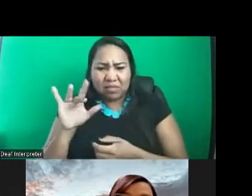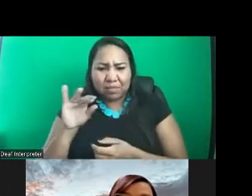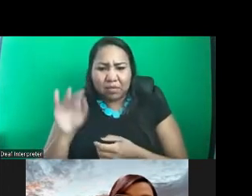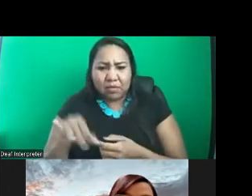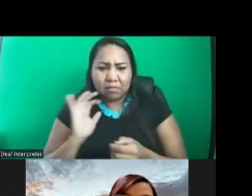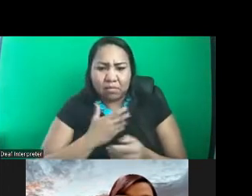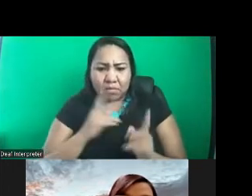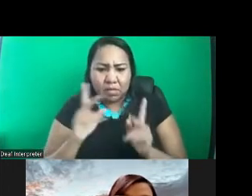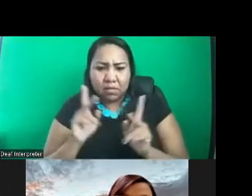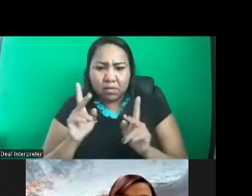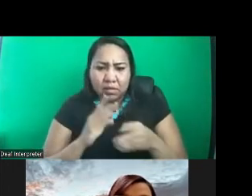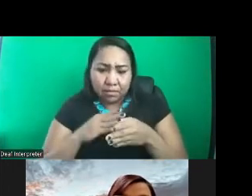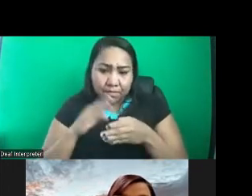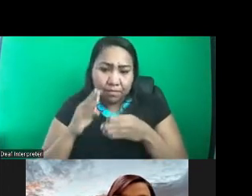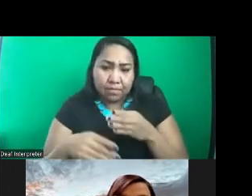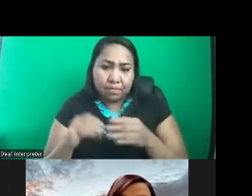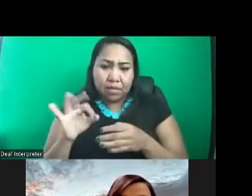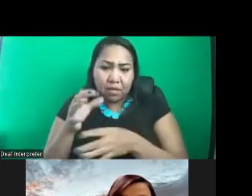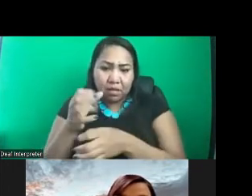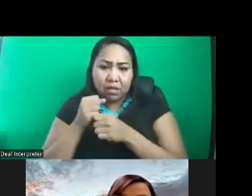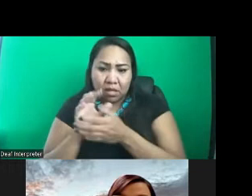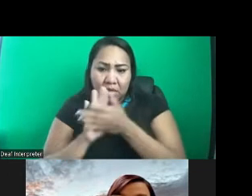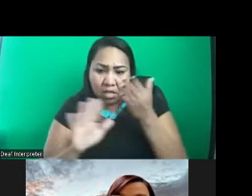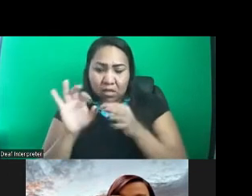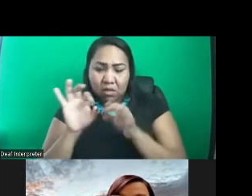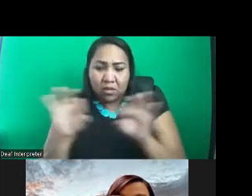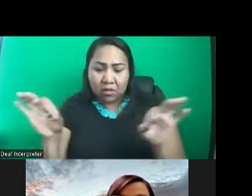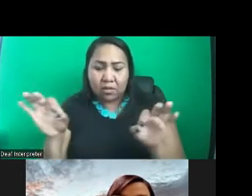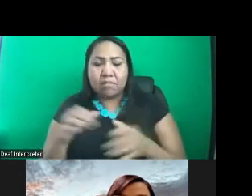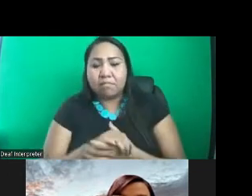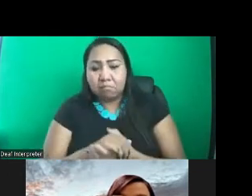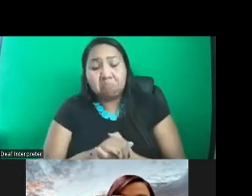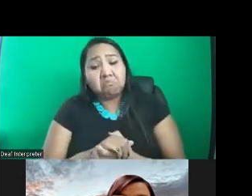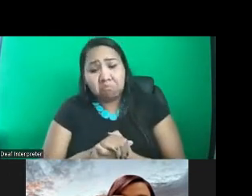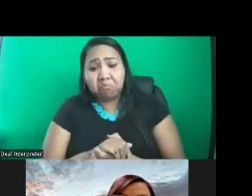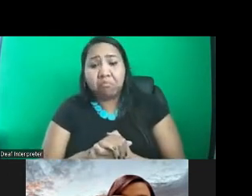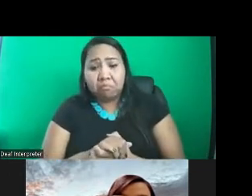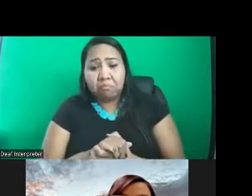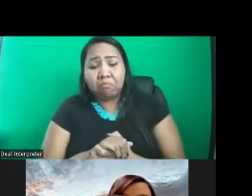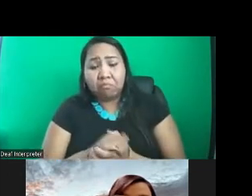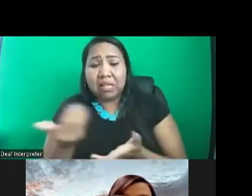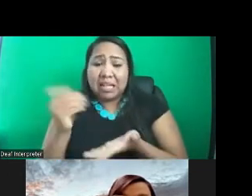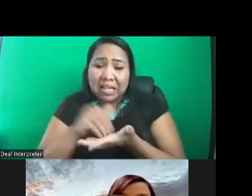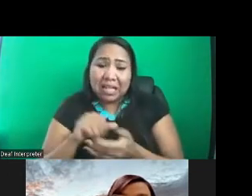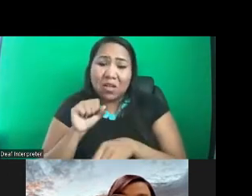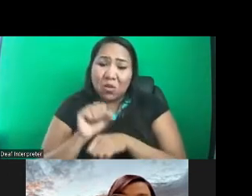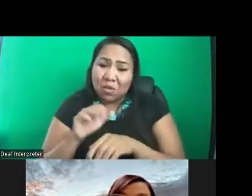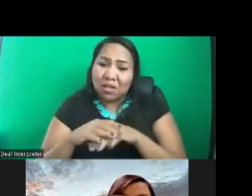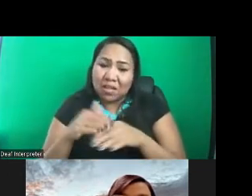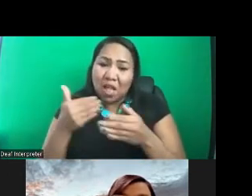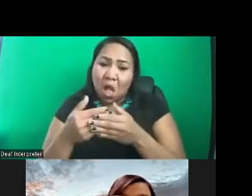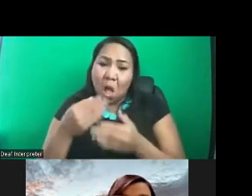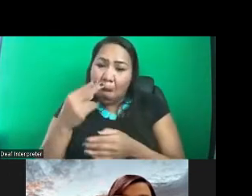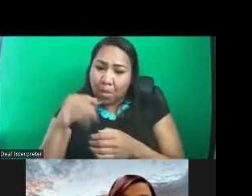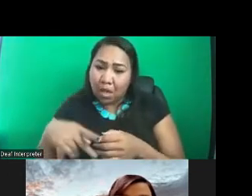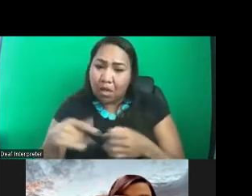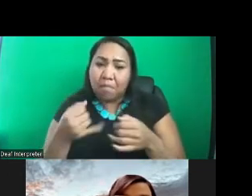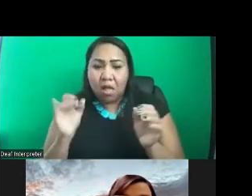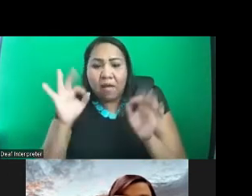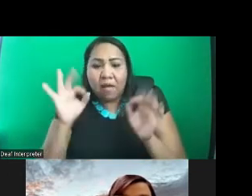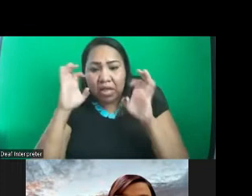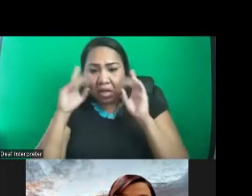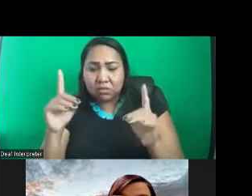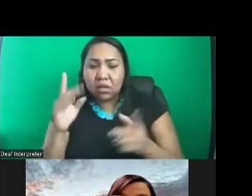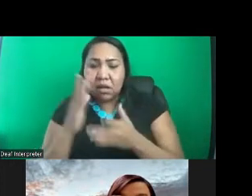or obtained a college degree. Working again, very closely with our Hopi Tribe's Office of Education and some of the presentations we do